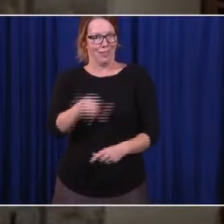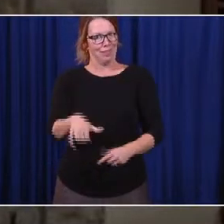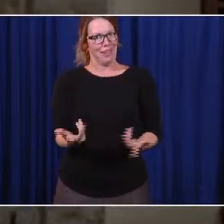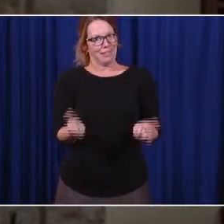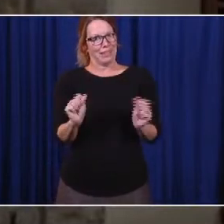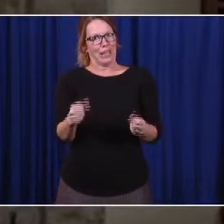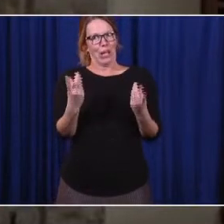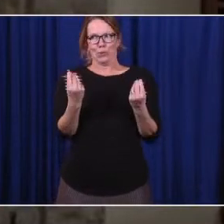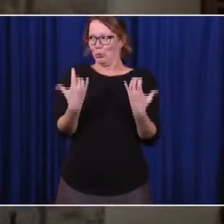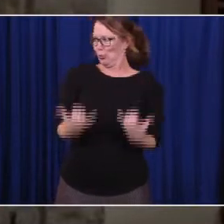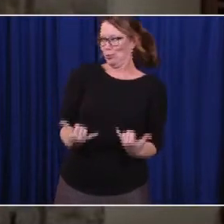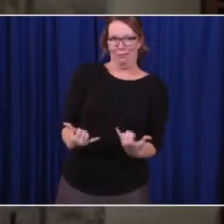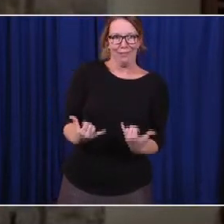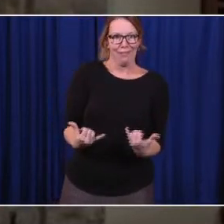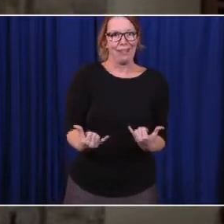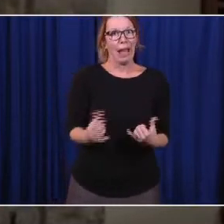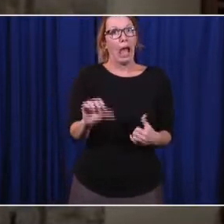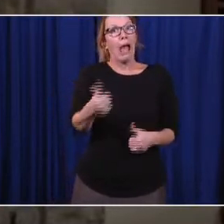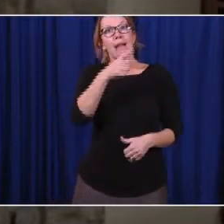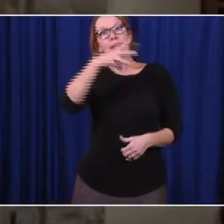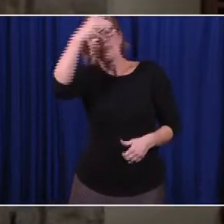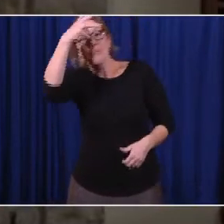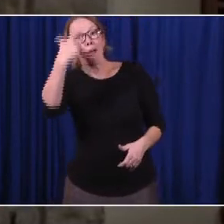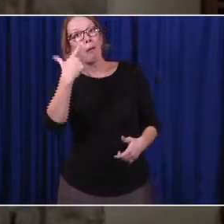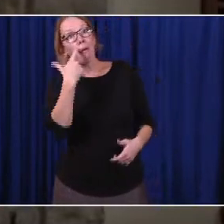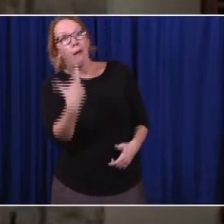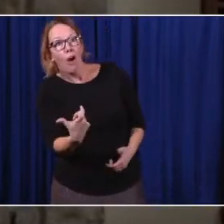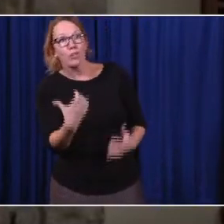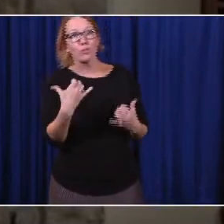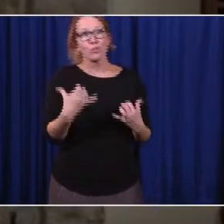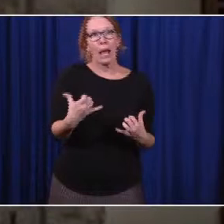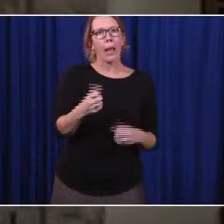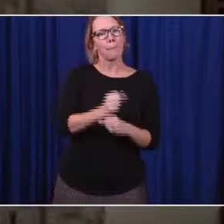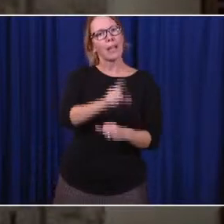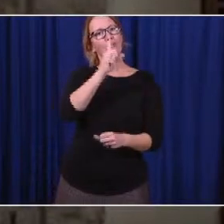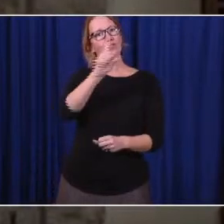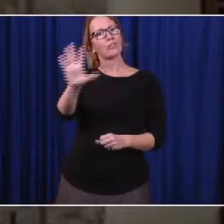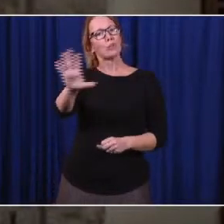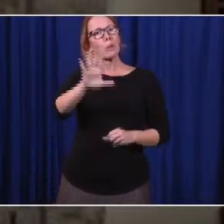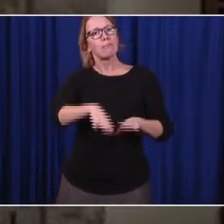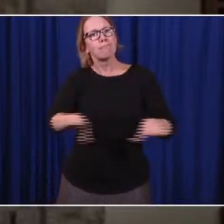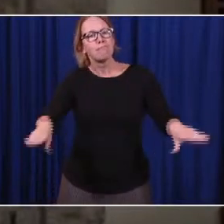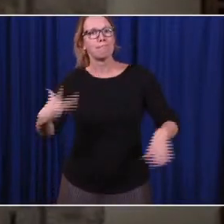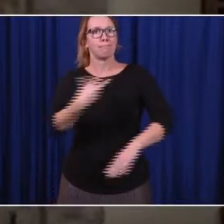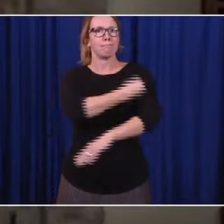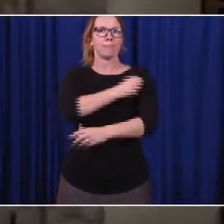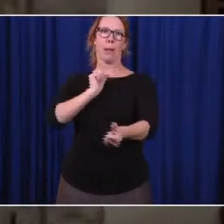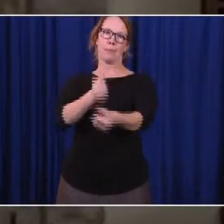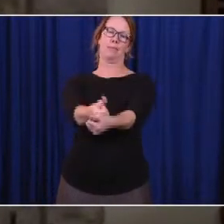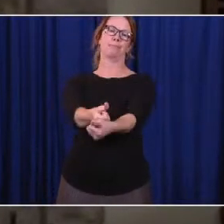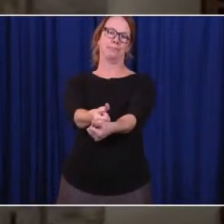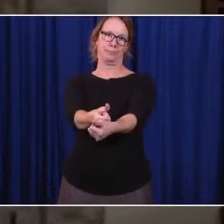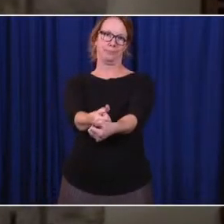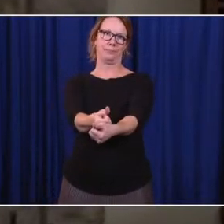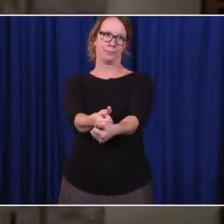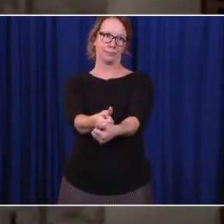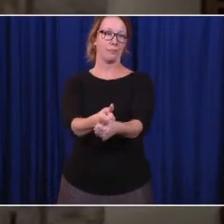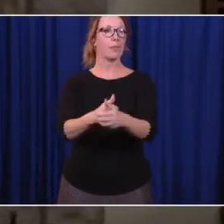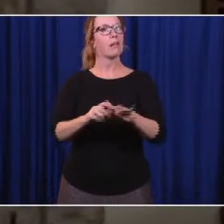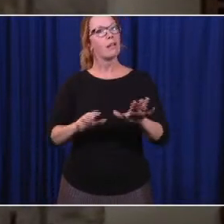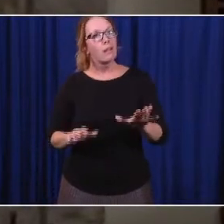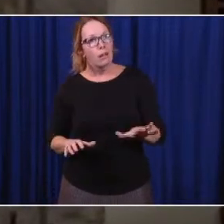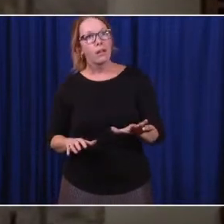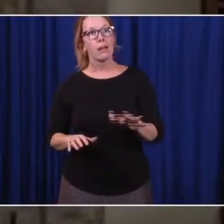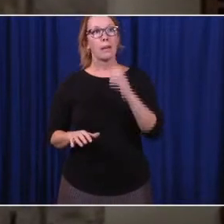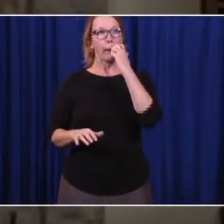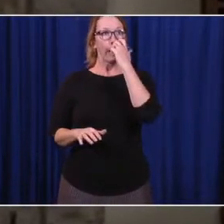Any parent out there watching this, can make sure that that child is up to date completely. I would not be fearful of going